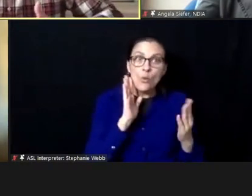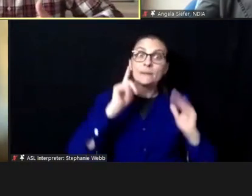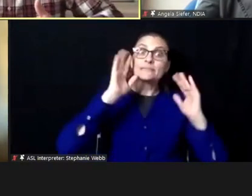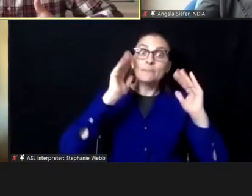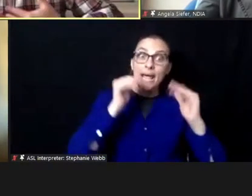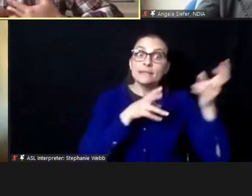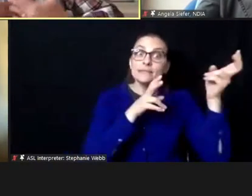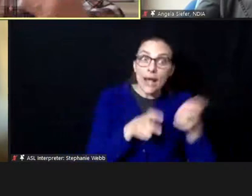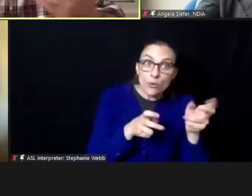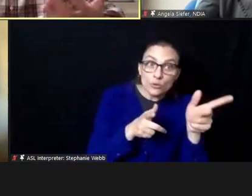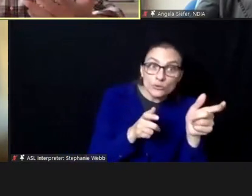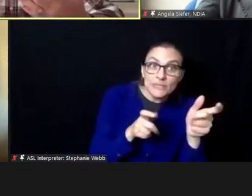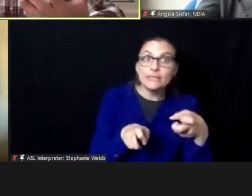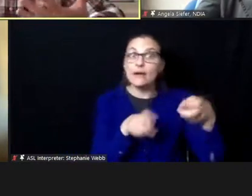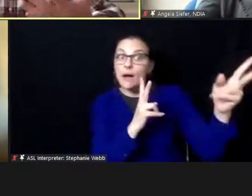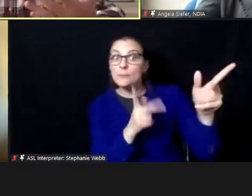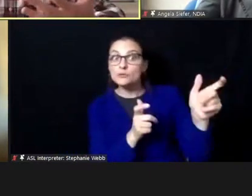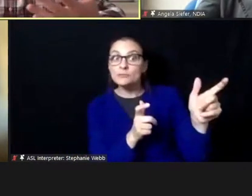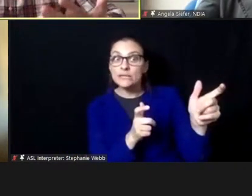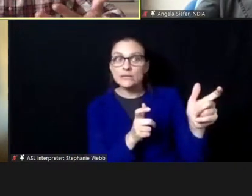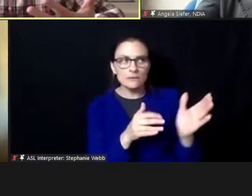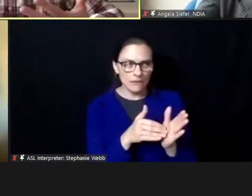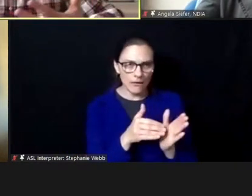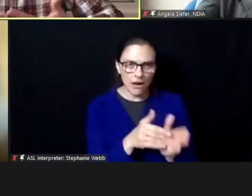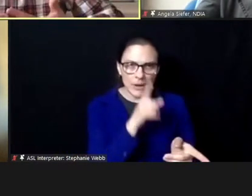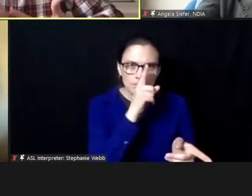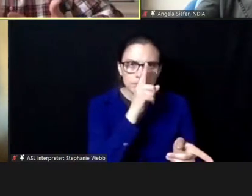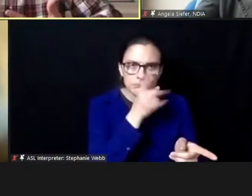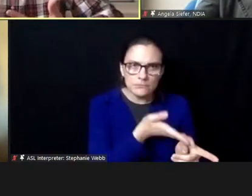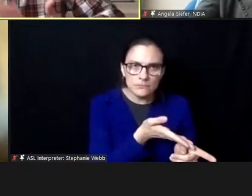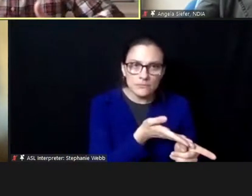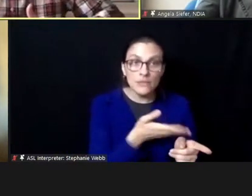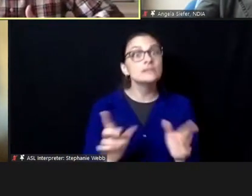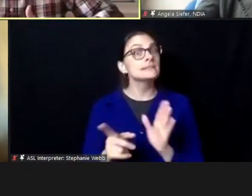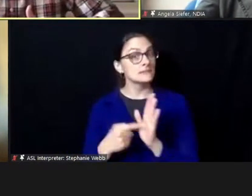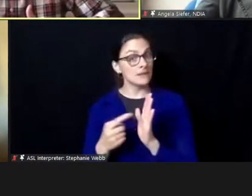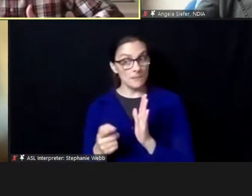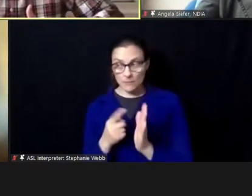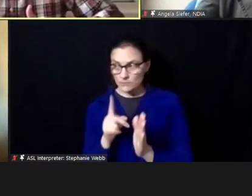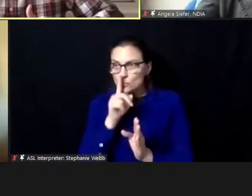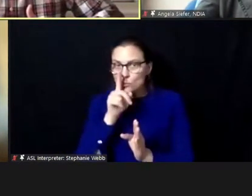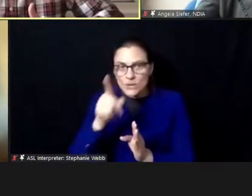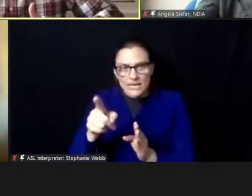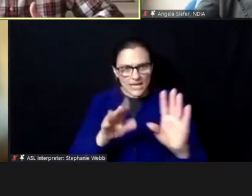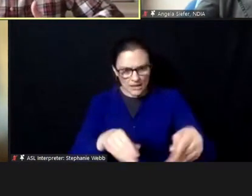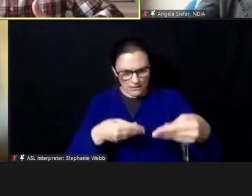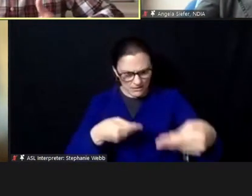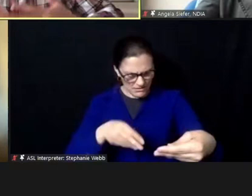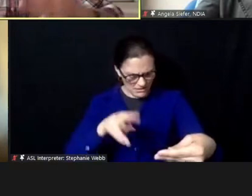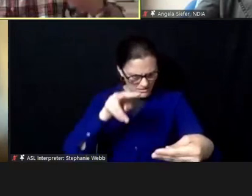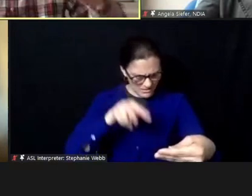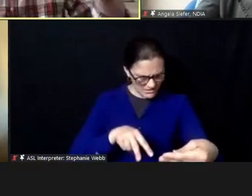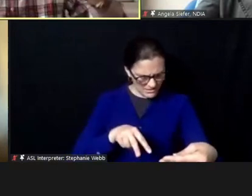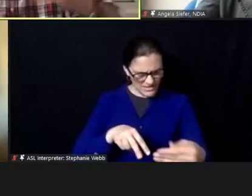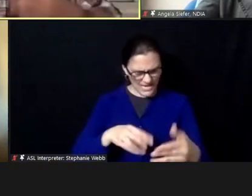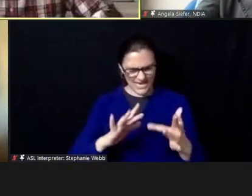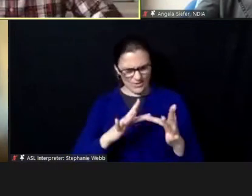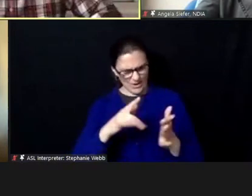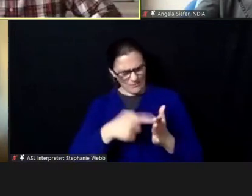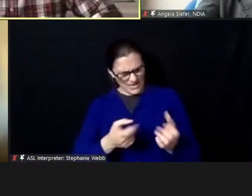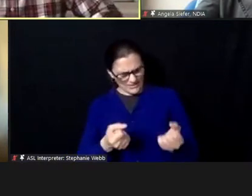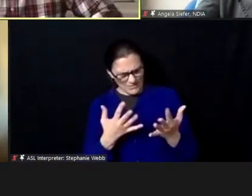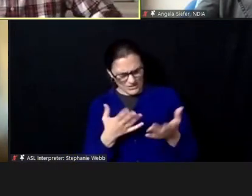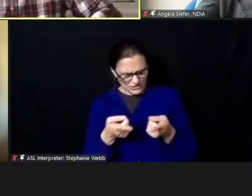speeds. So in some, it's even hard to find out what the internet price is, because as we've heard from consumers, I never thought I'd become an expert